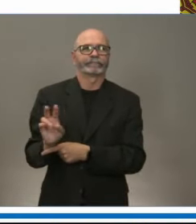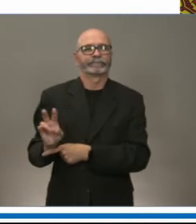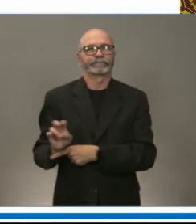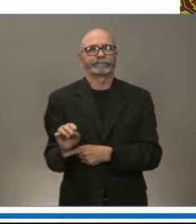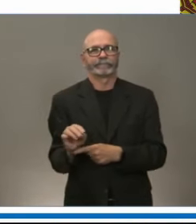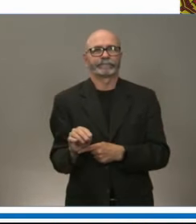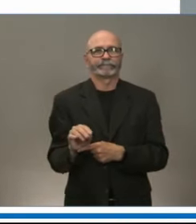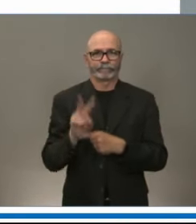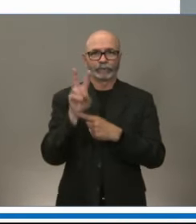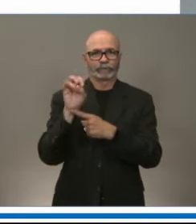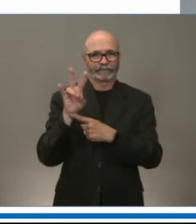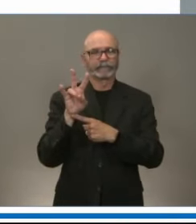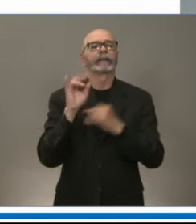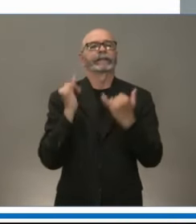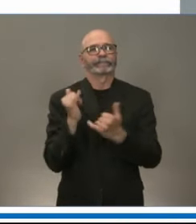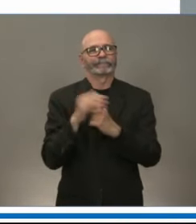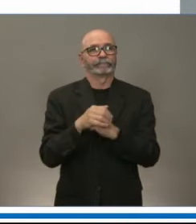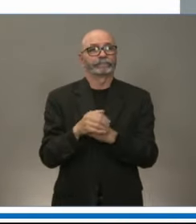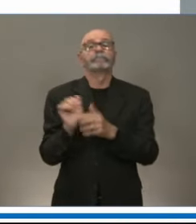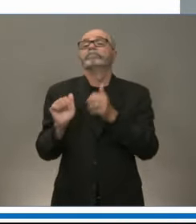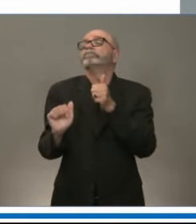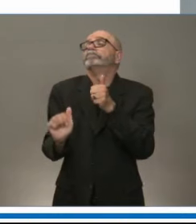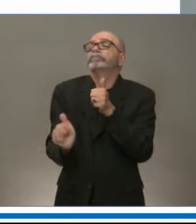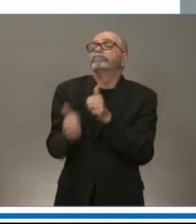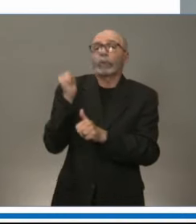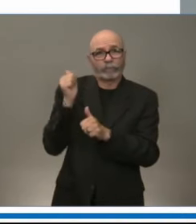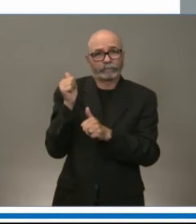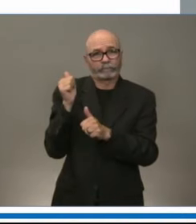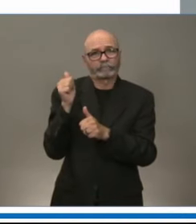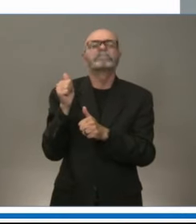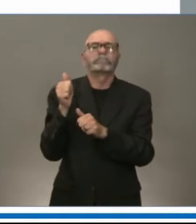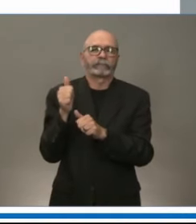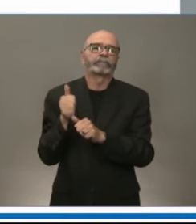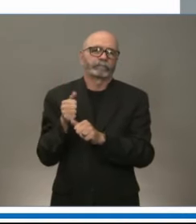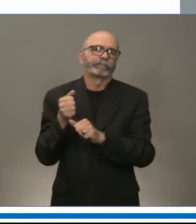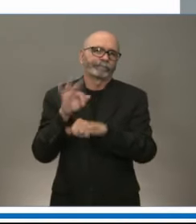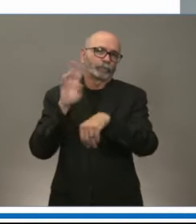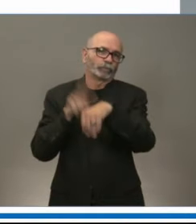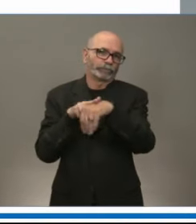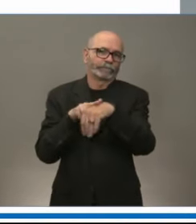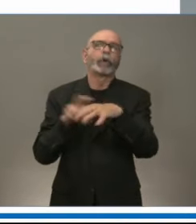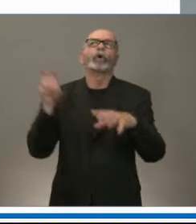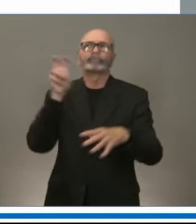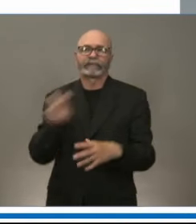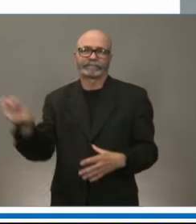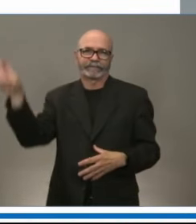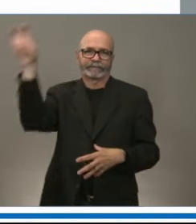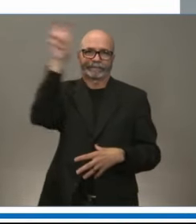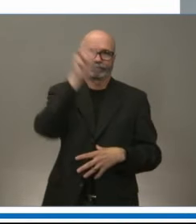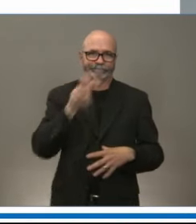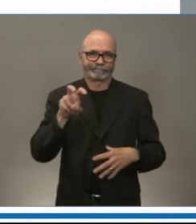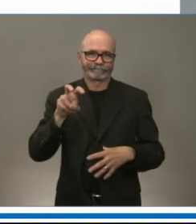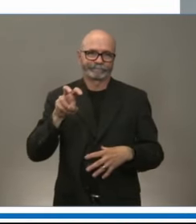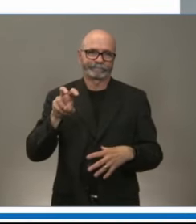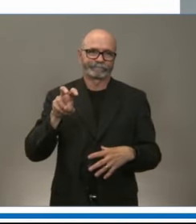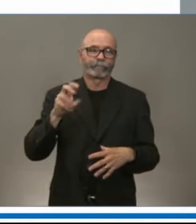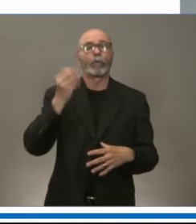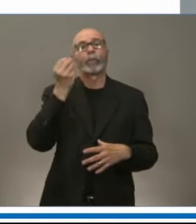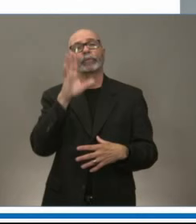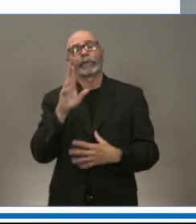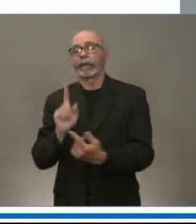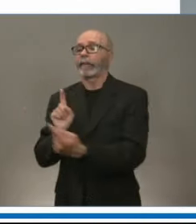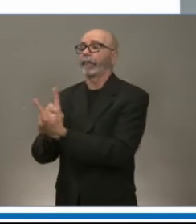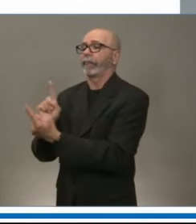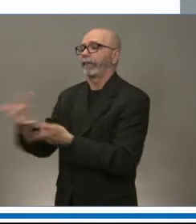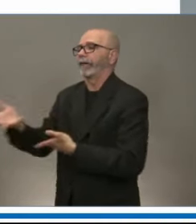able to say that the majority of our cases are linked with travel outside of Nova Scotia or connection with a known